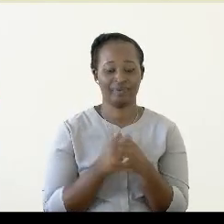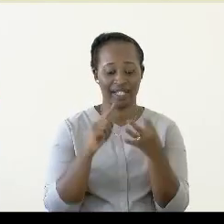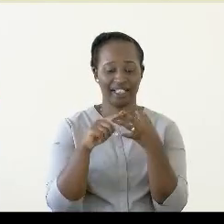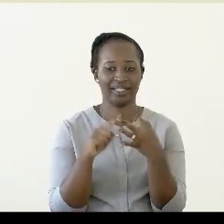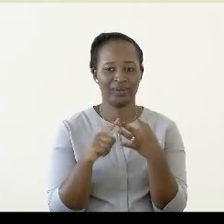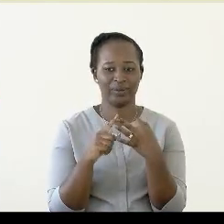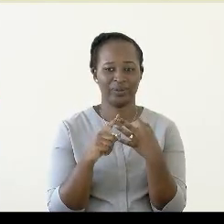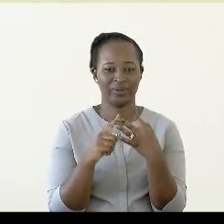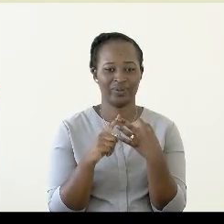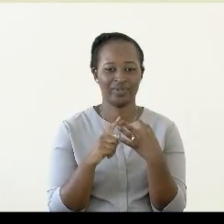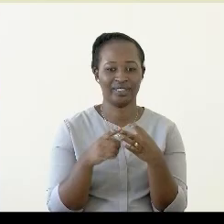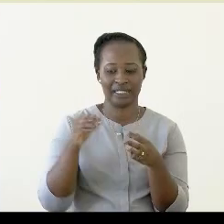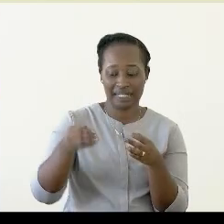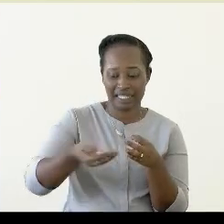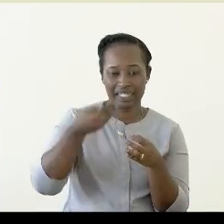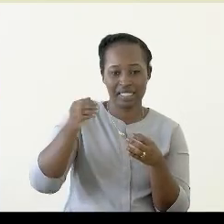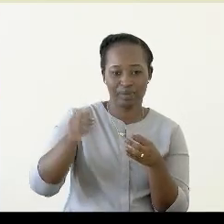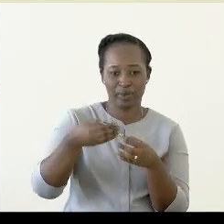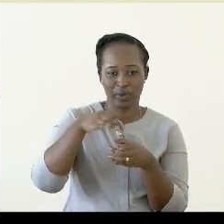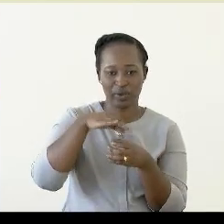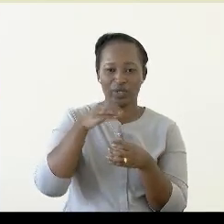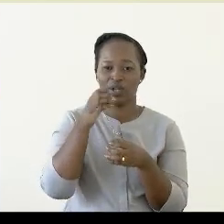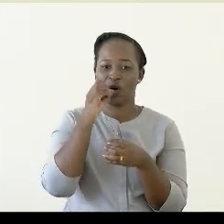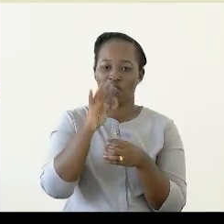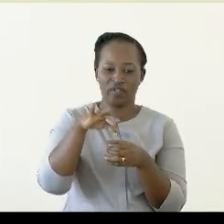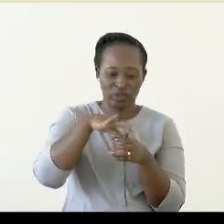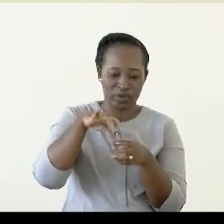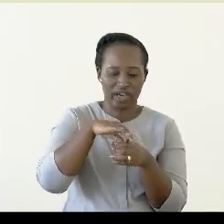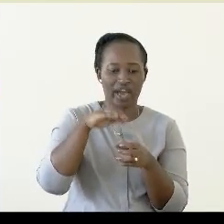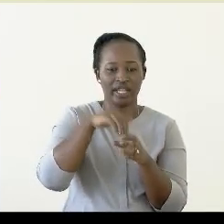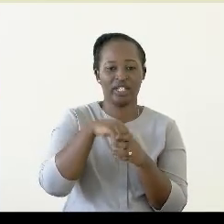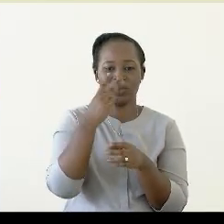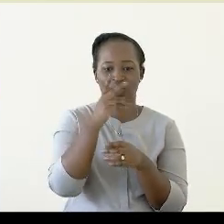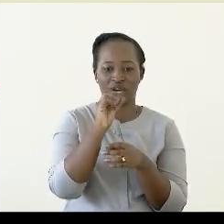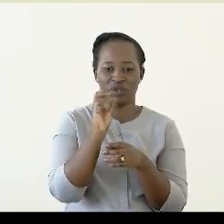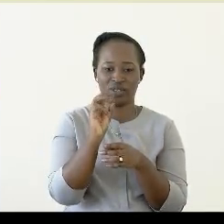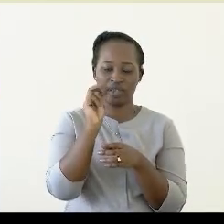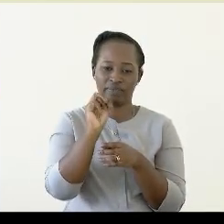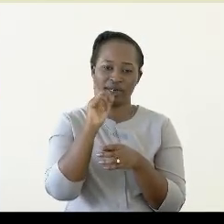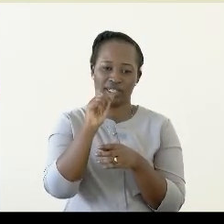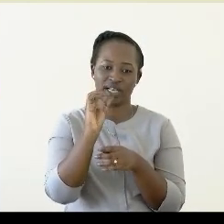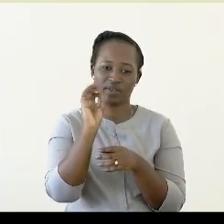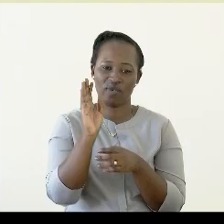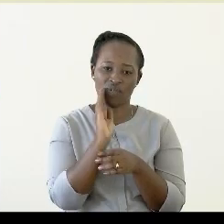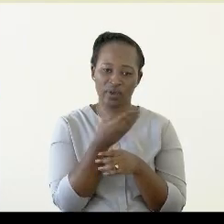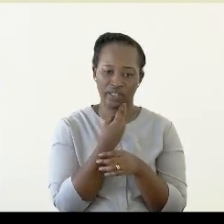3 teaspoons of sugar in 200 milliliters of water.